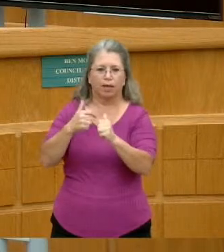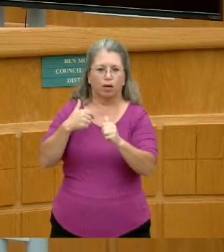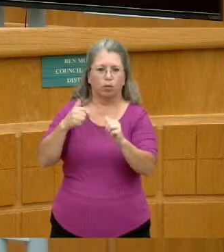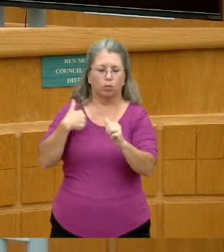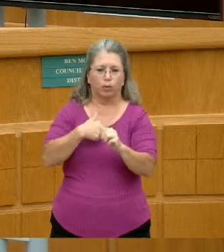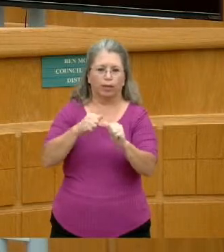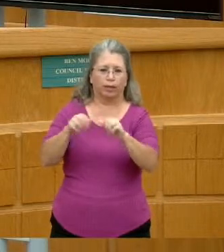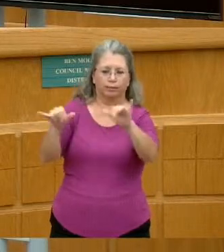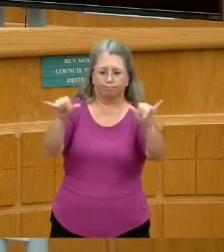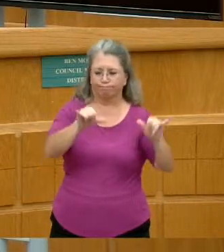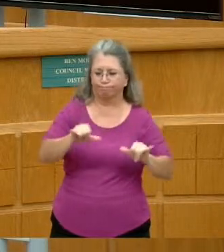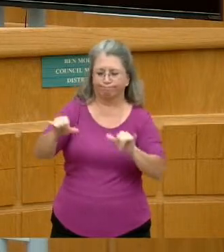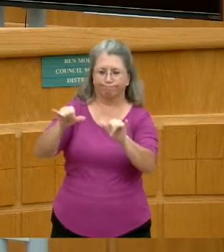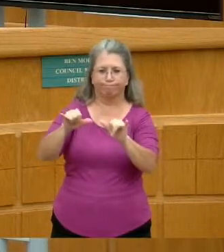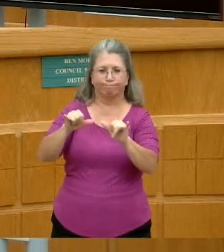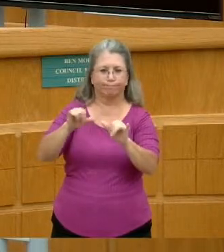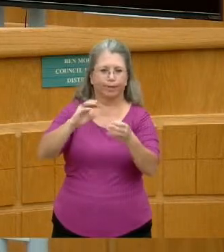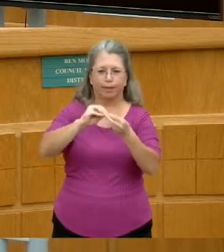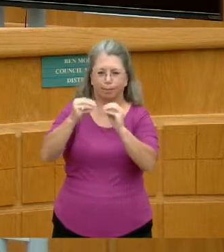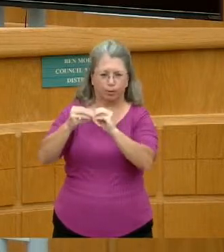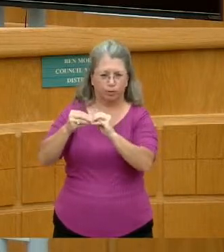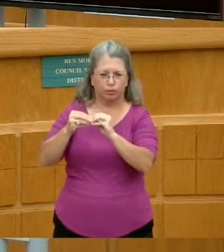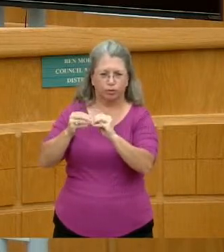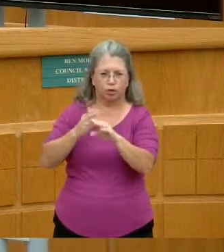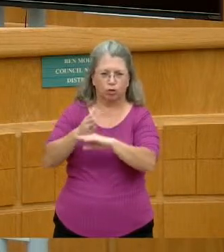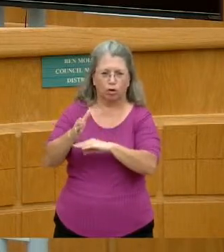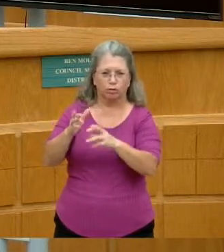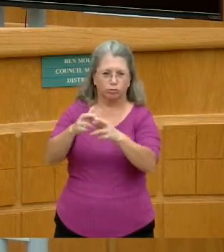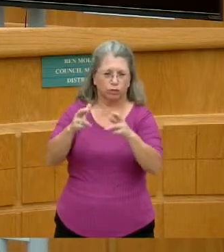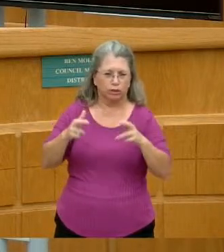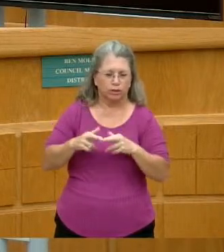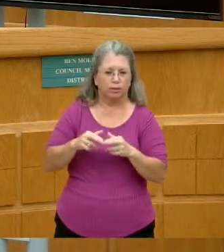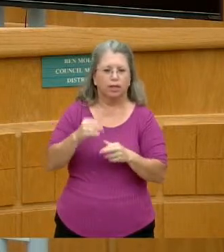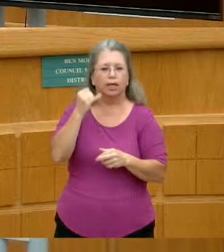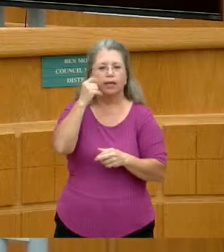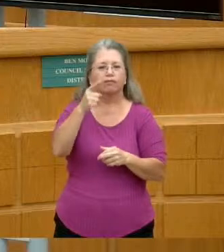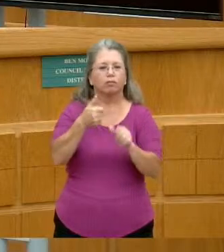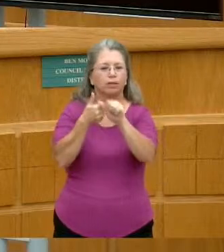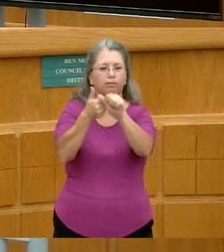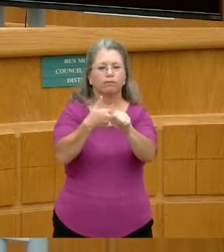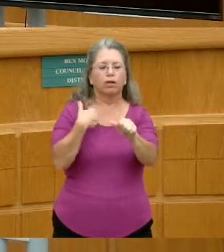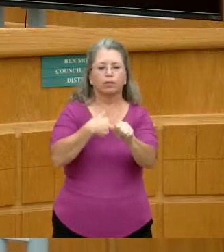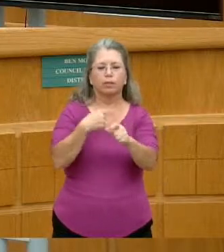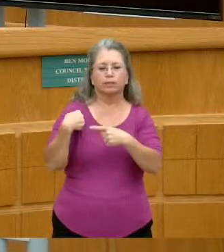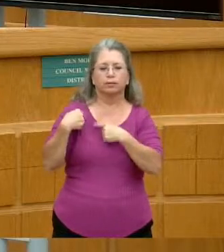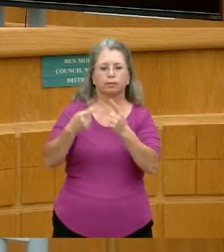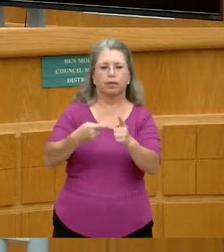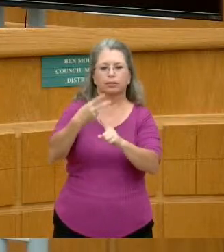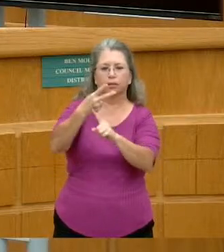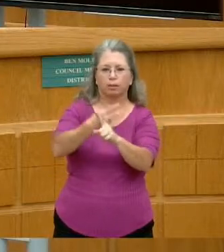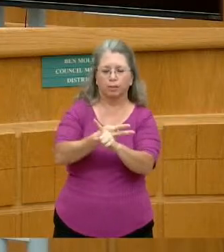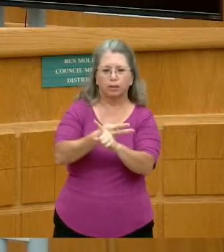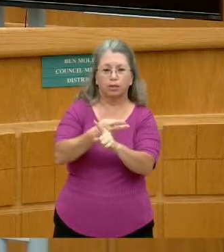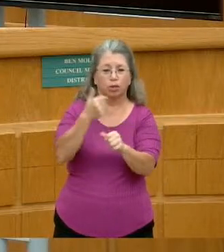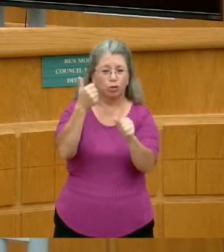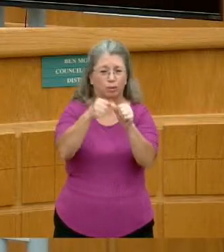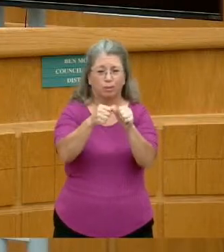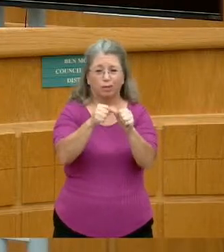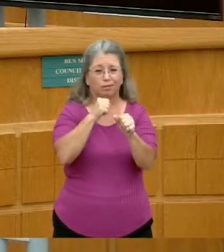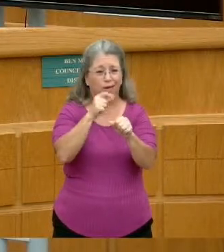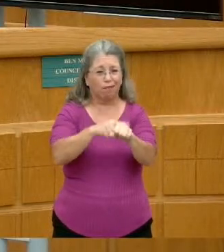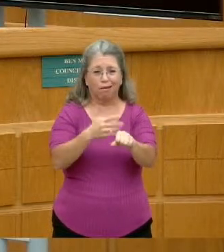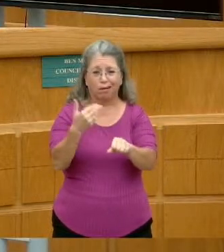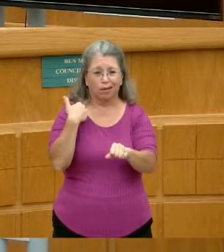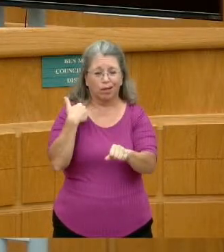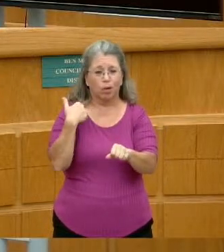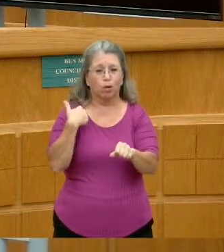across these different areas. If you've been following this with us for the last couple months, you'll remember that it wasn't very long ago that